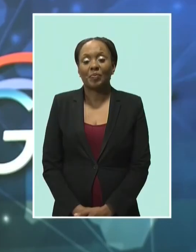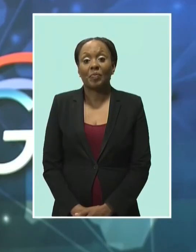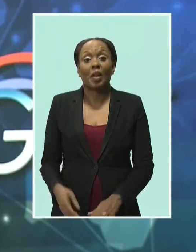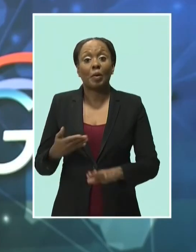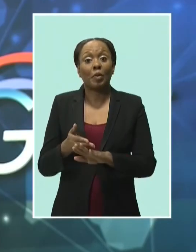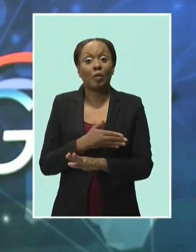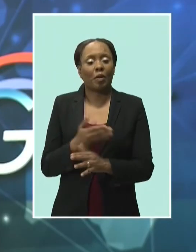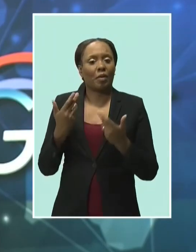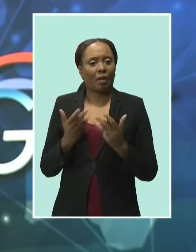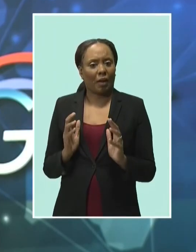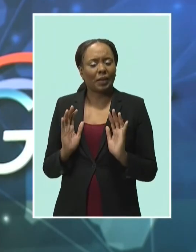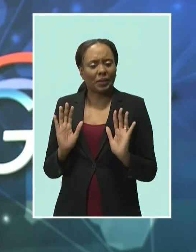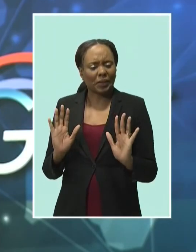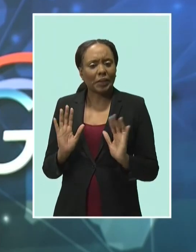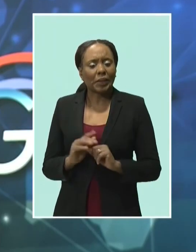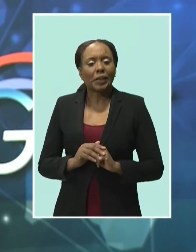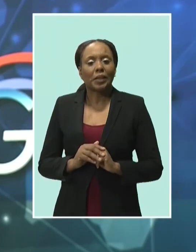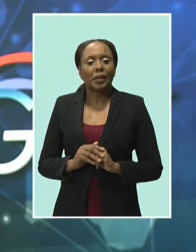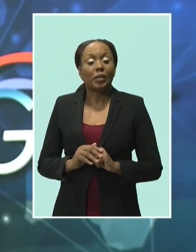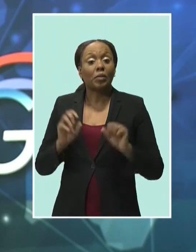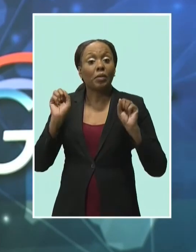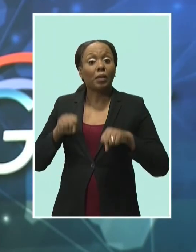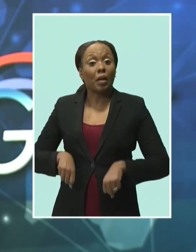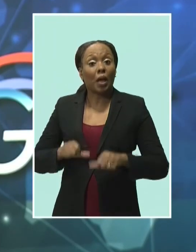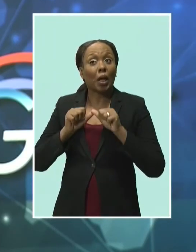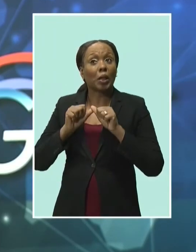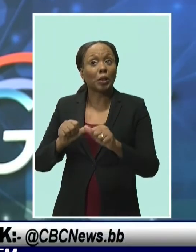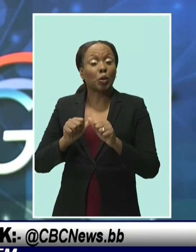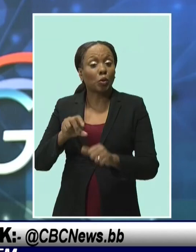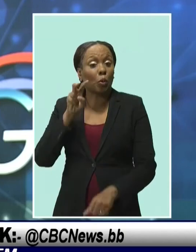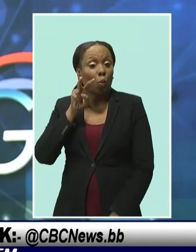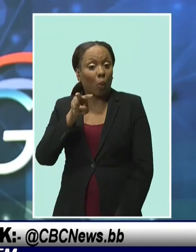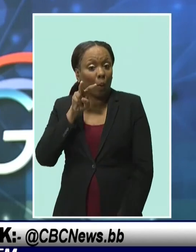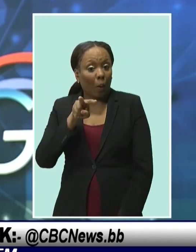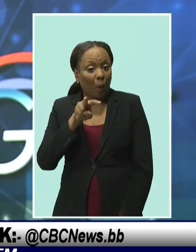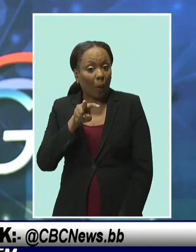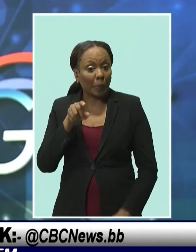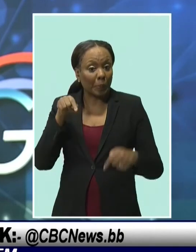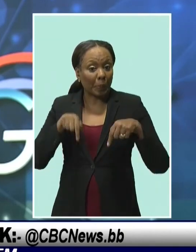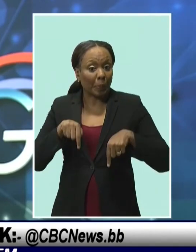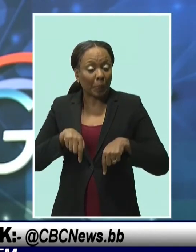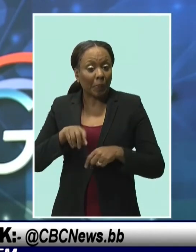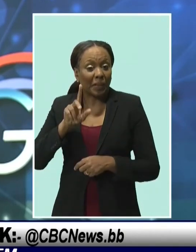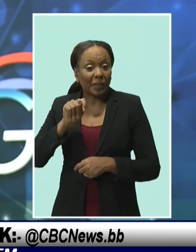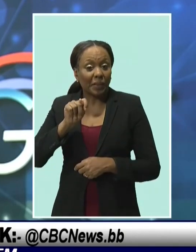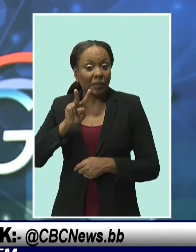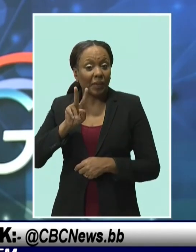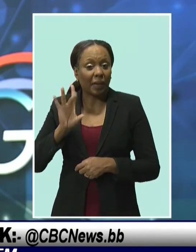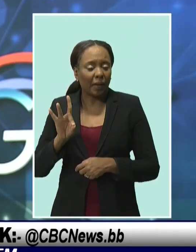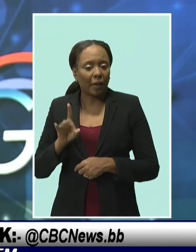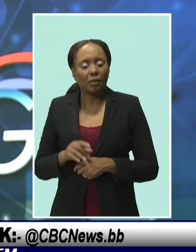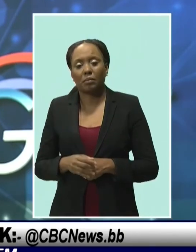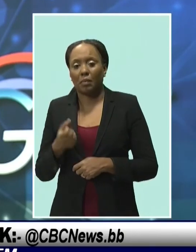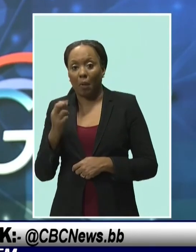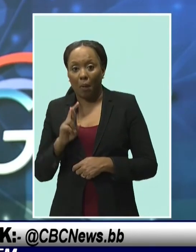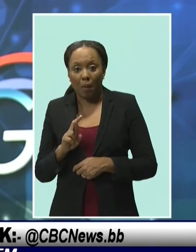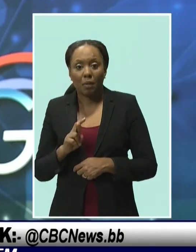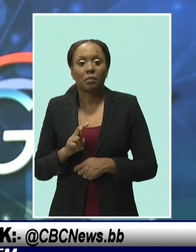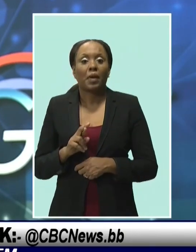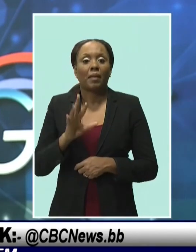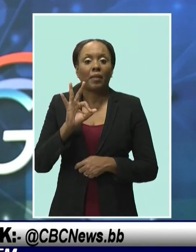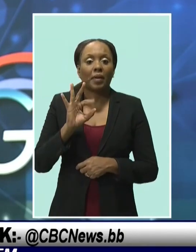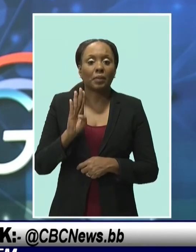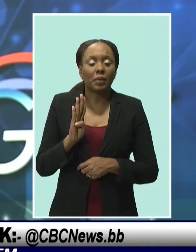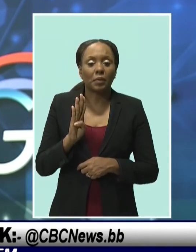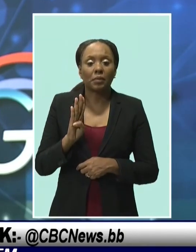Just before we go, let me remind you that you can continue following us here on TV8. You can get more news on our social media